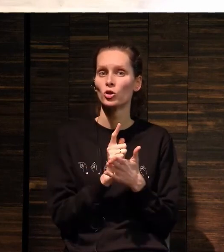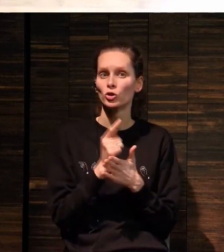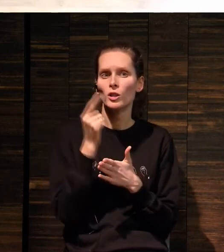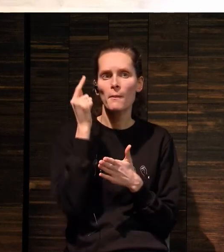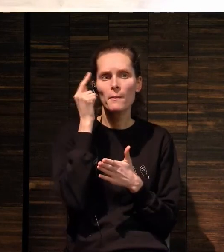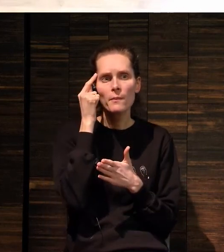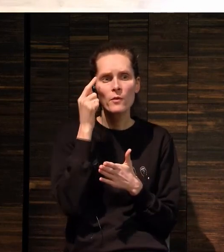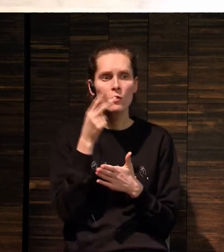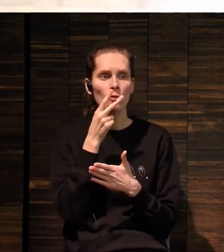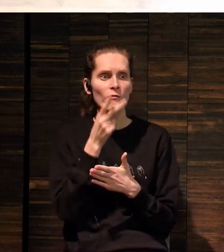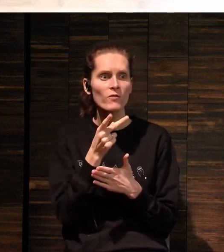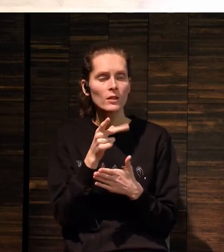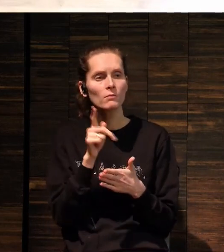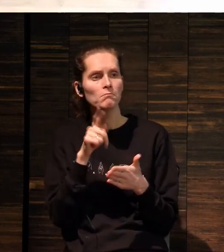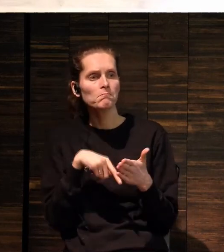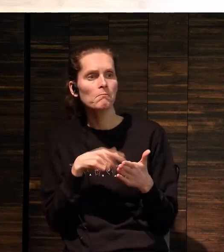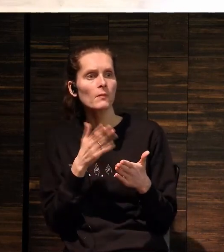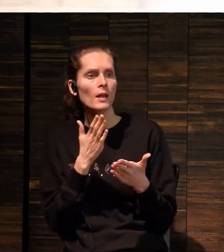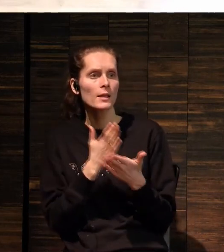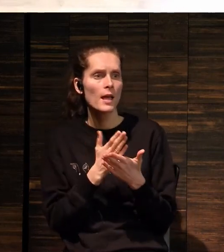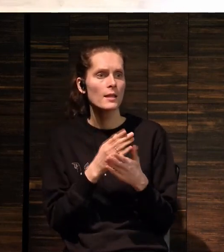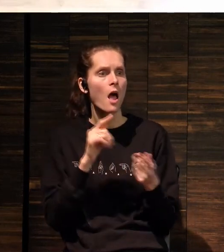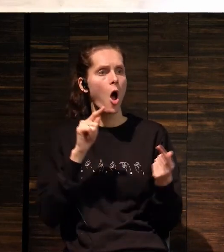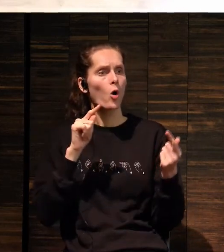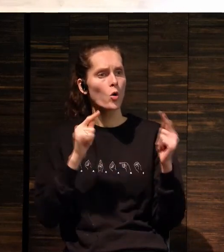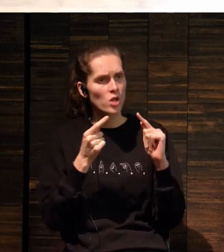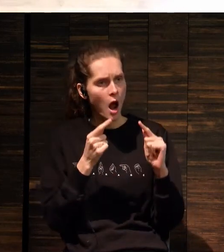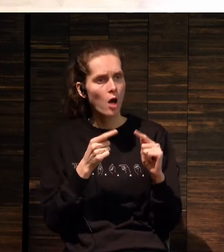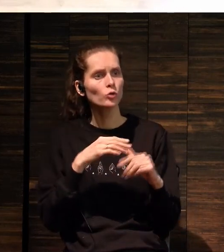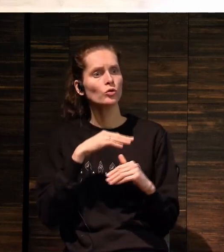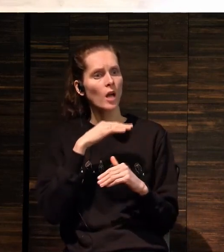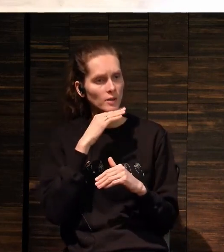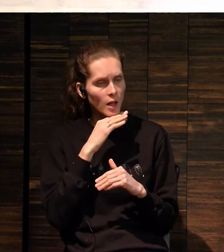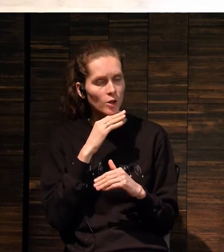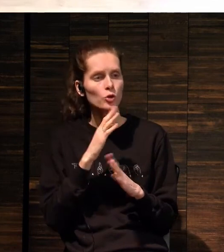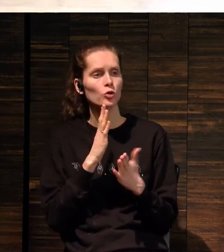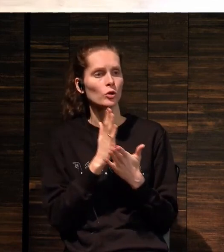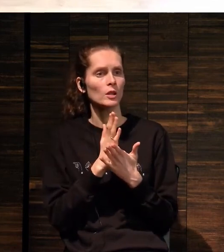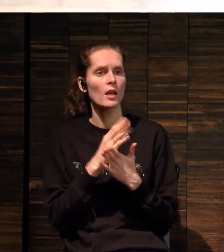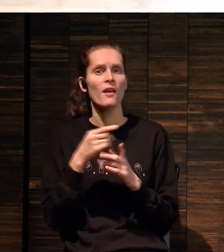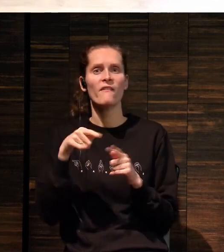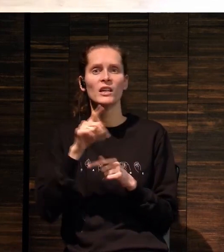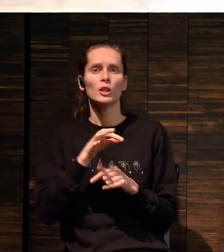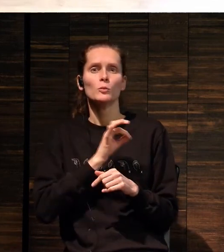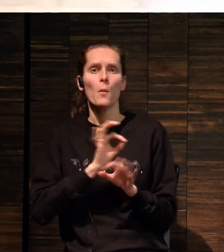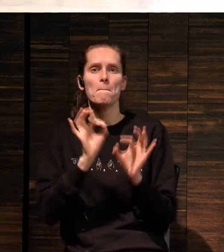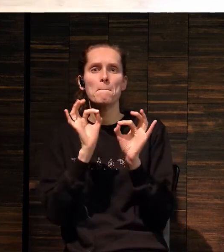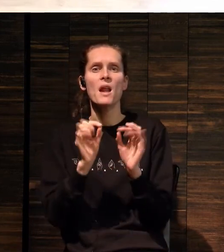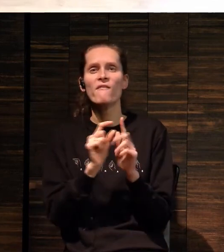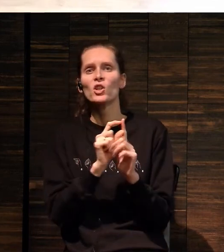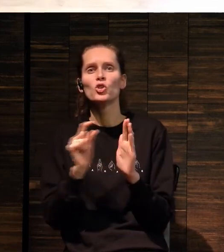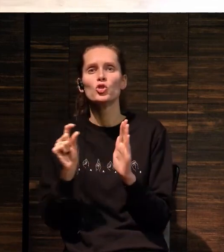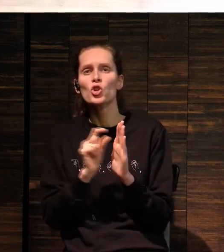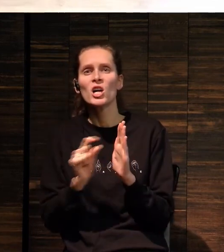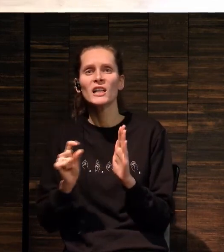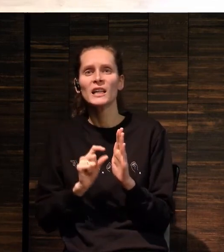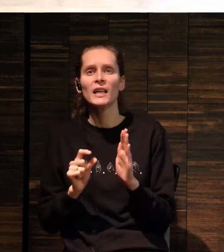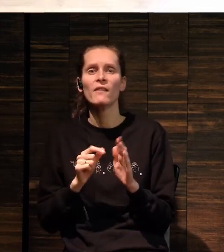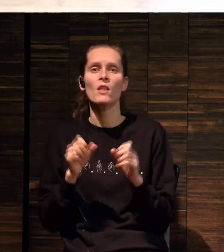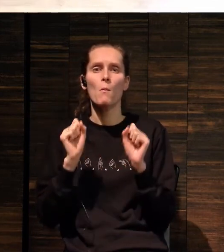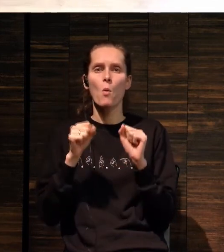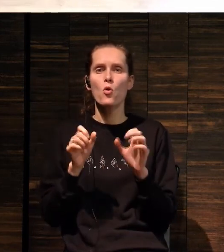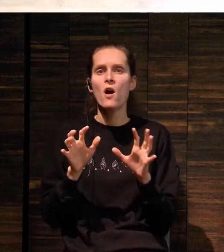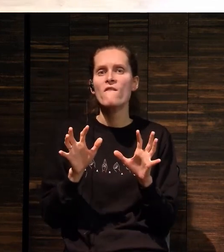our widget has a dyslexia specific font that UserWay built internally. Over 2 years of research, we created a